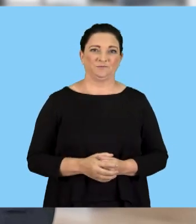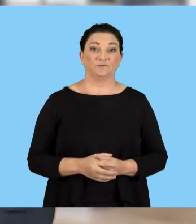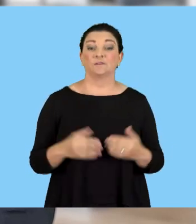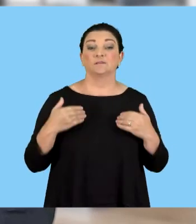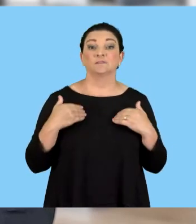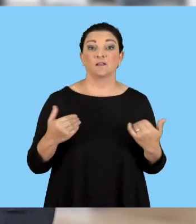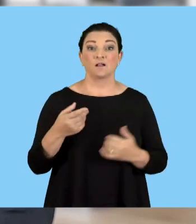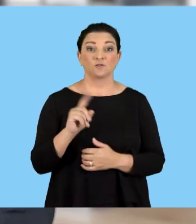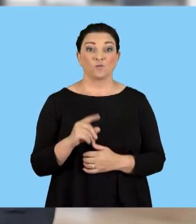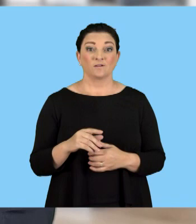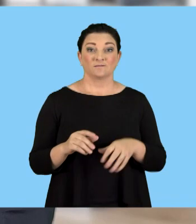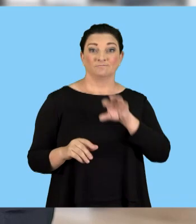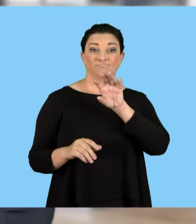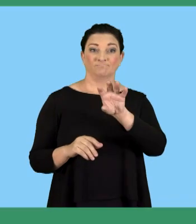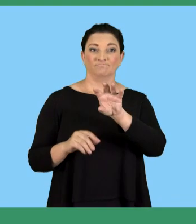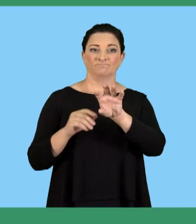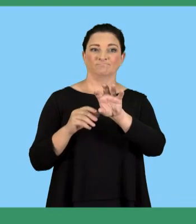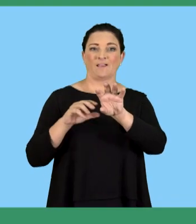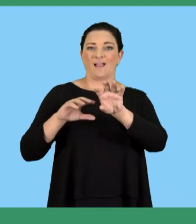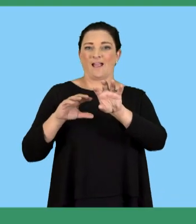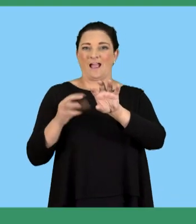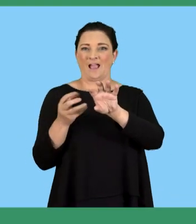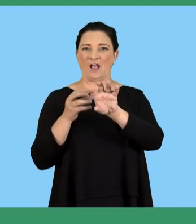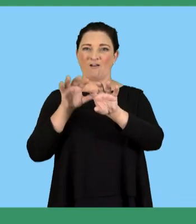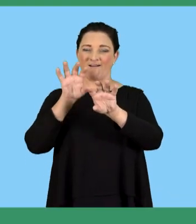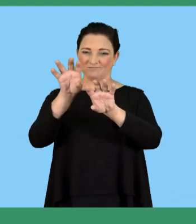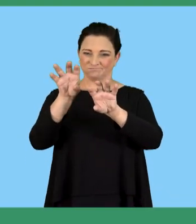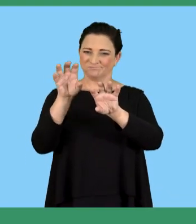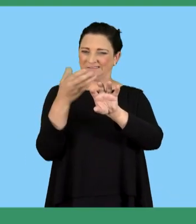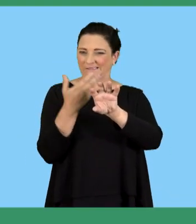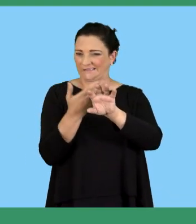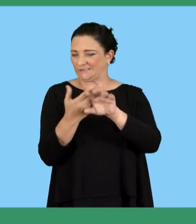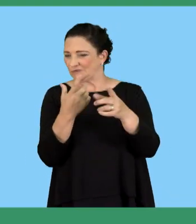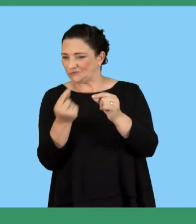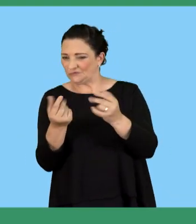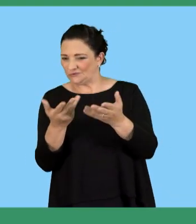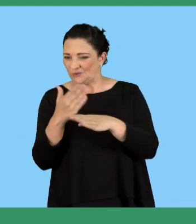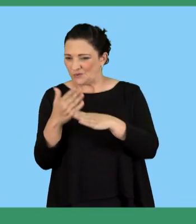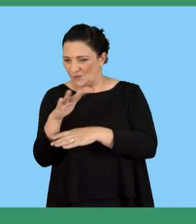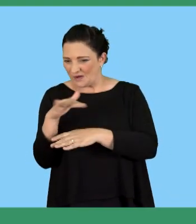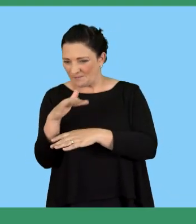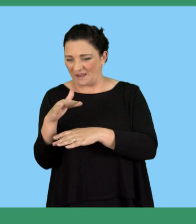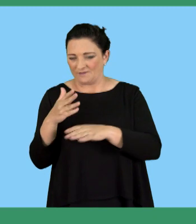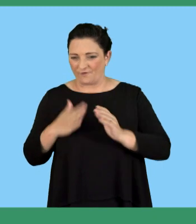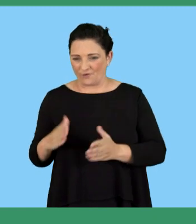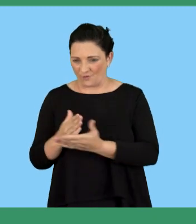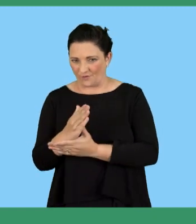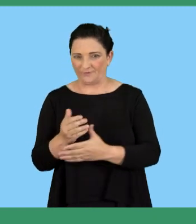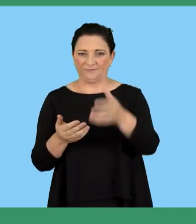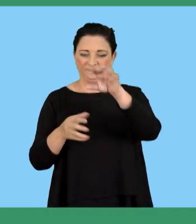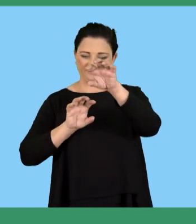be followed. So we'll start by looking into how the business can deal with the human rights in the workplace. Then we'll look